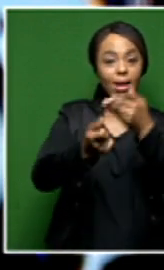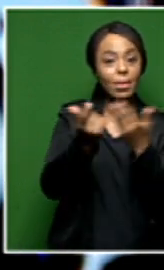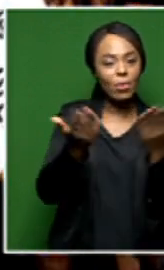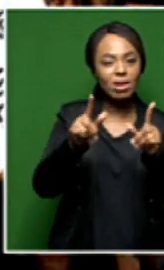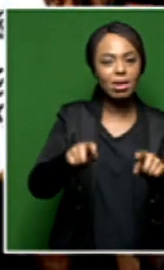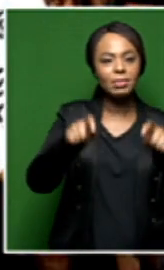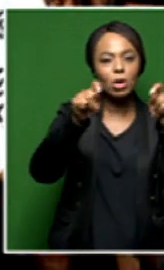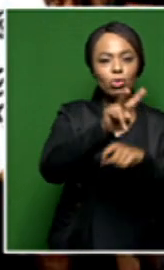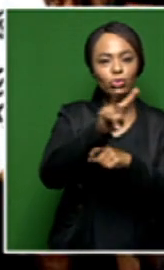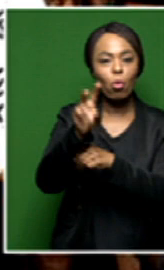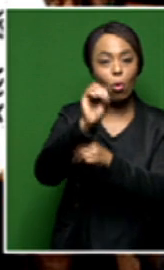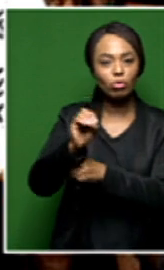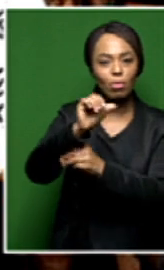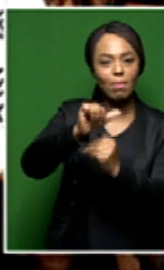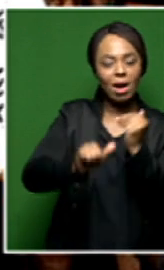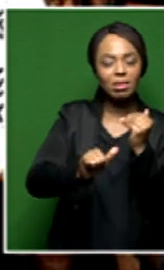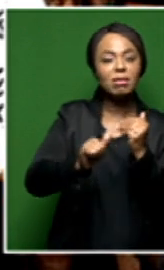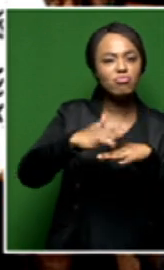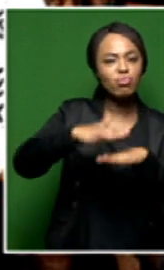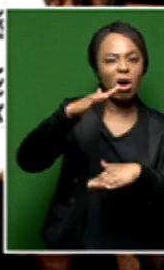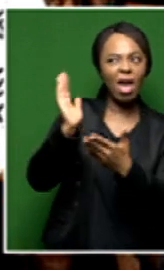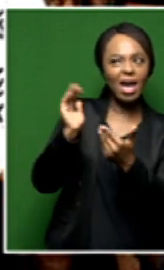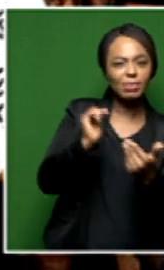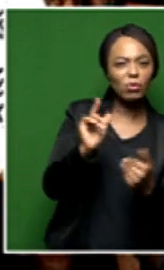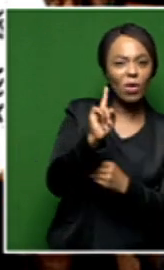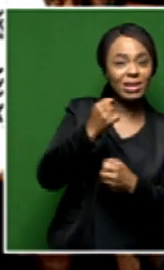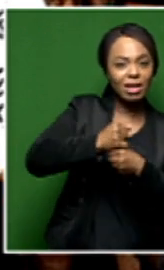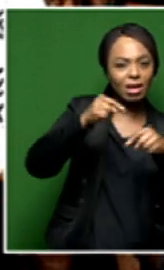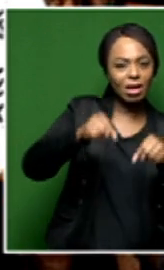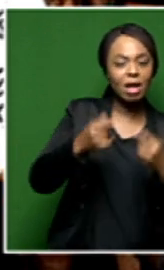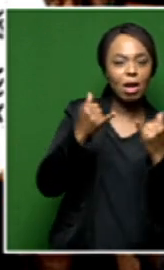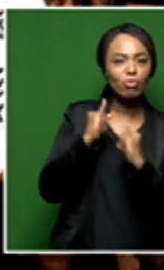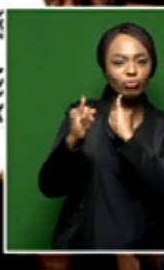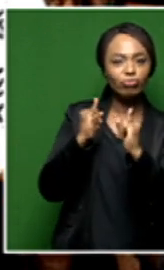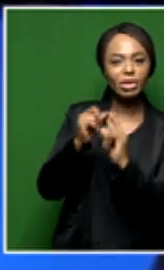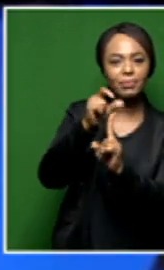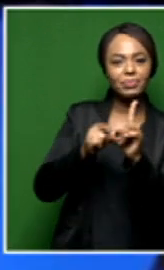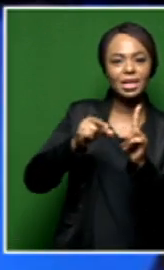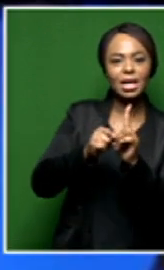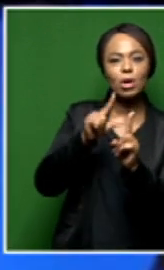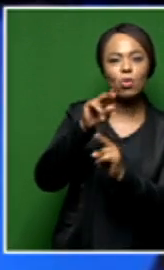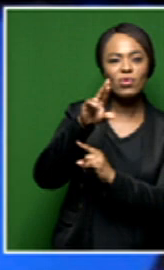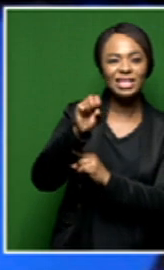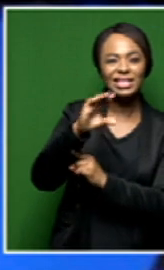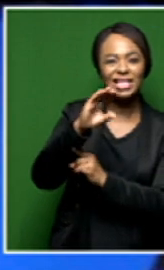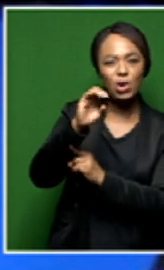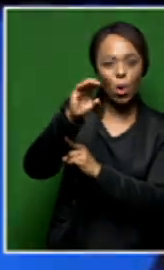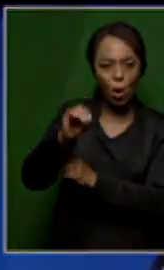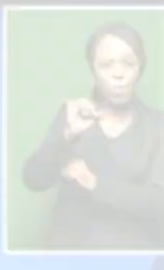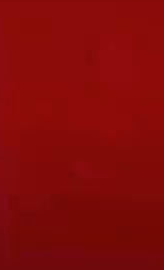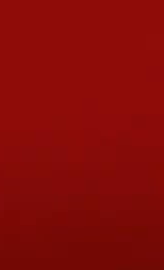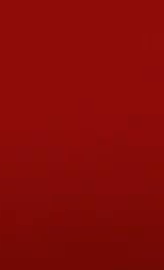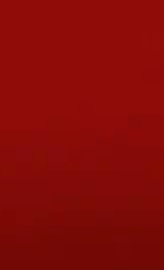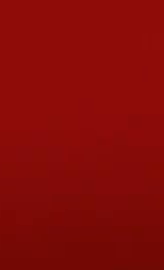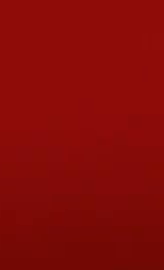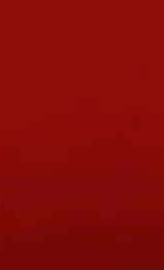on the 22nd of October. For more on what can be expected this year, we joined by the Loeries CEO, Preetesh Sewraj. Preetesh, a very